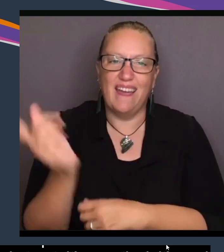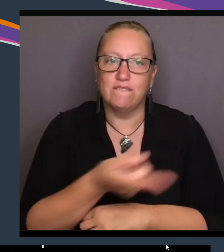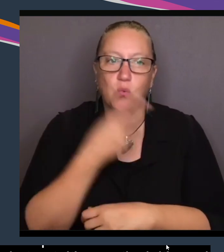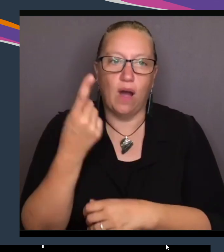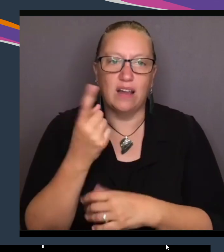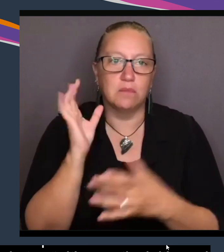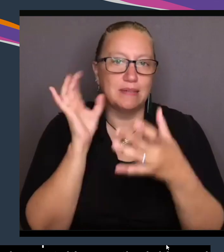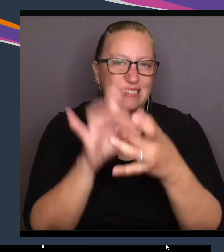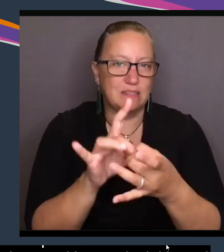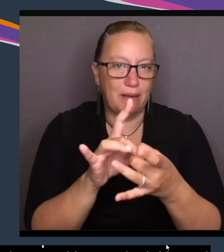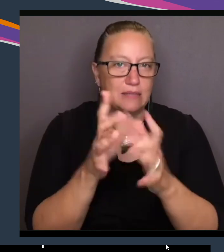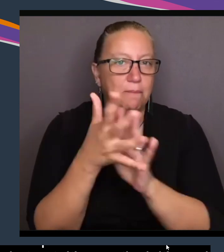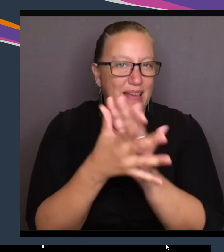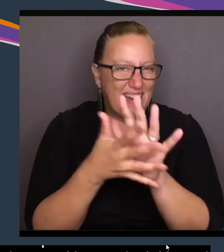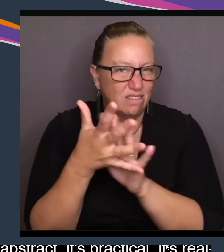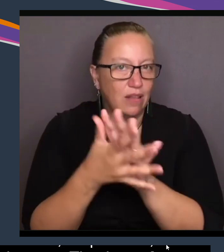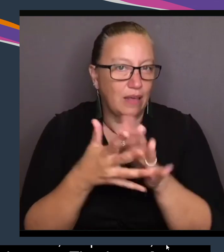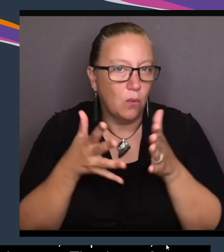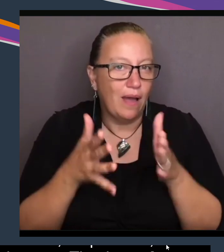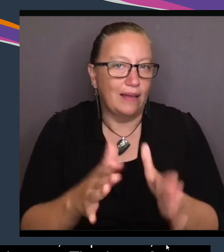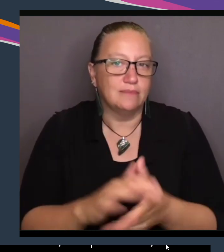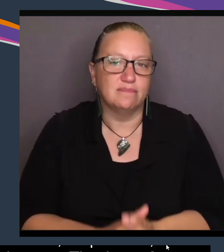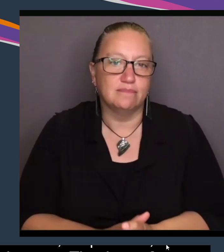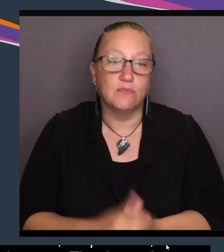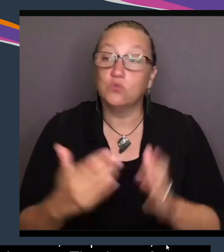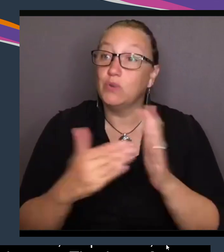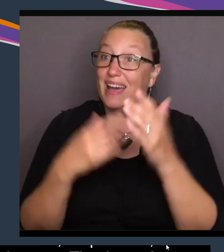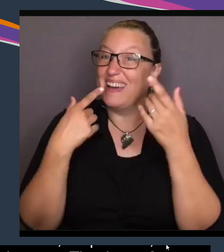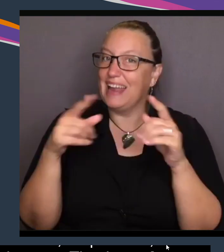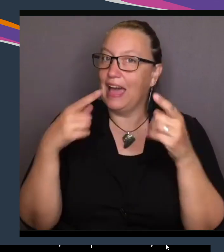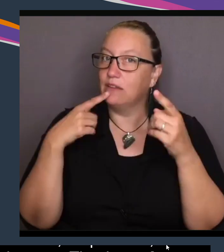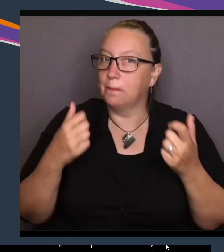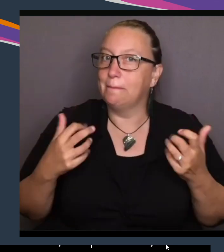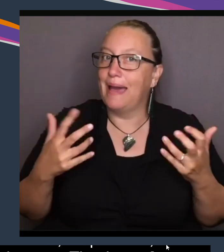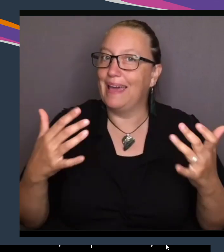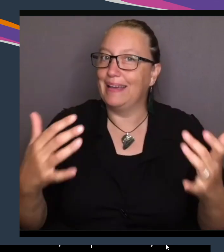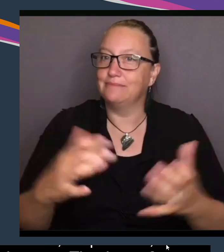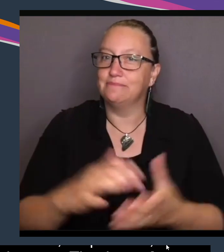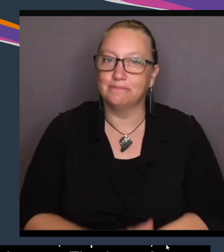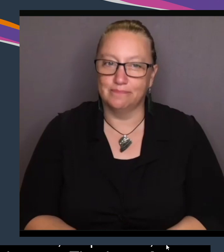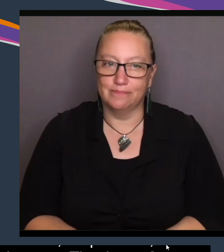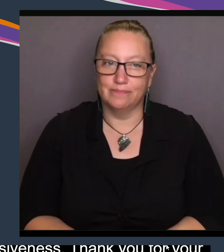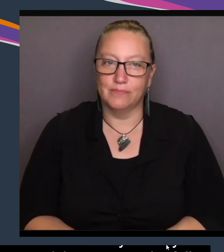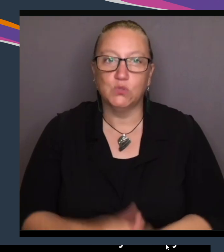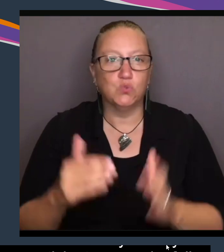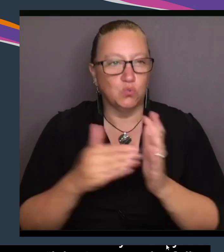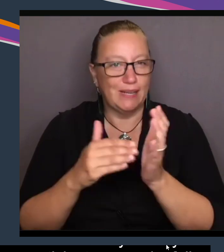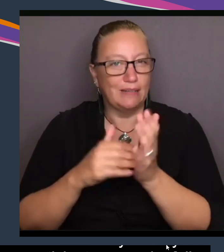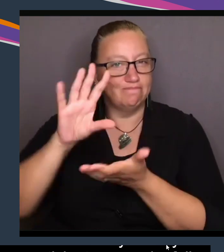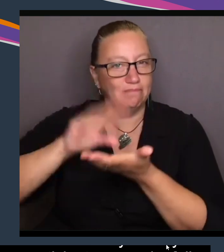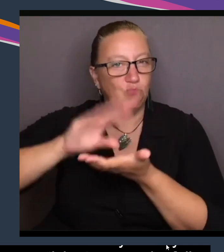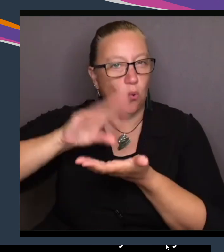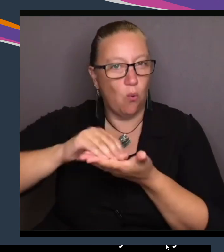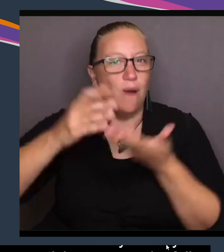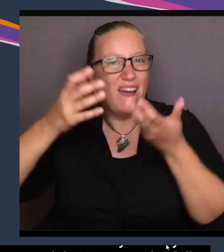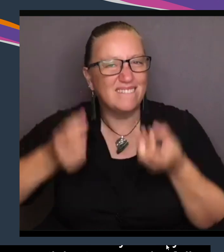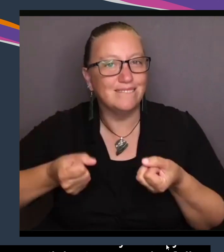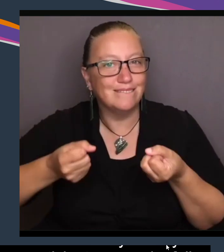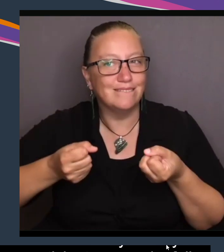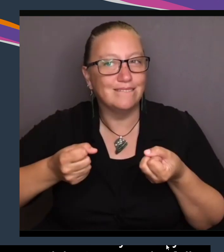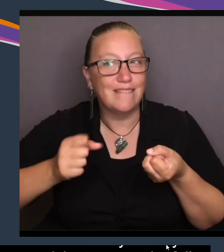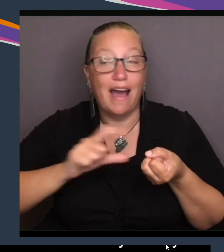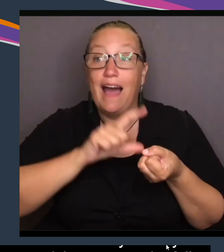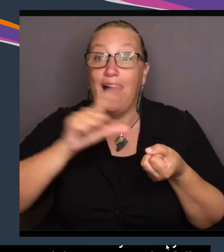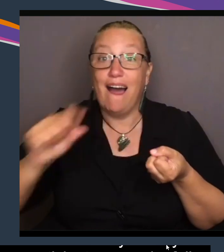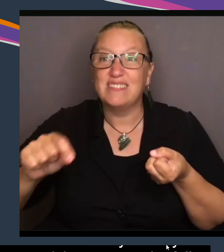So we've got a number of significant announcements today. Today's session is being recorded and people across the country will be able to access it afterwards. And